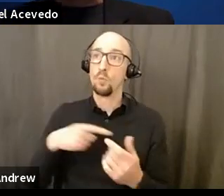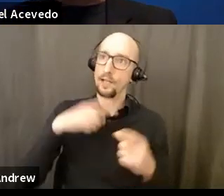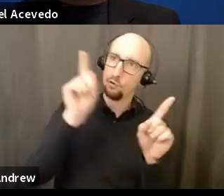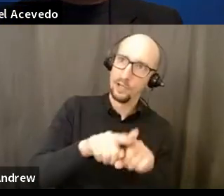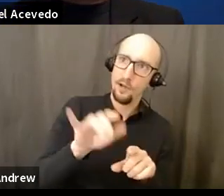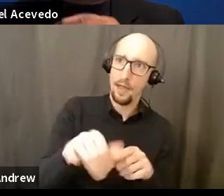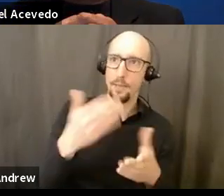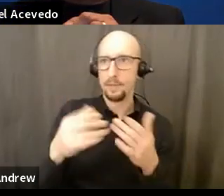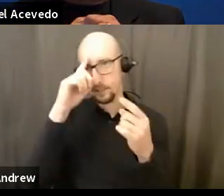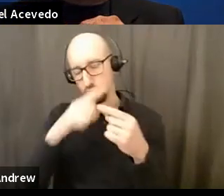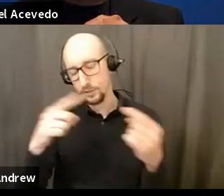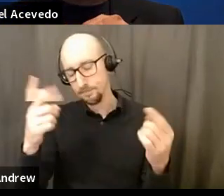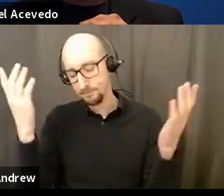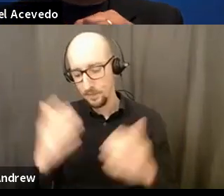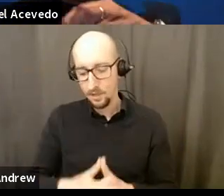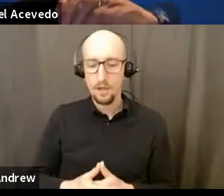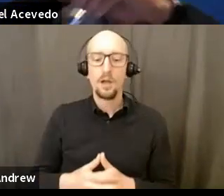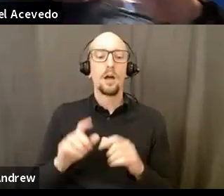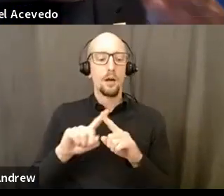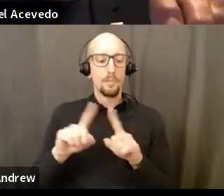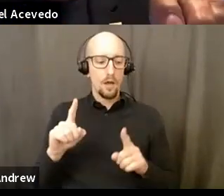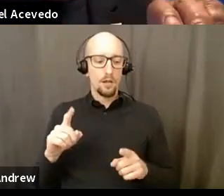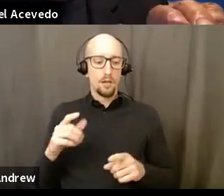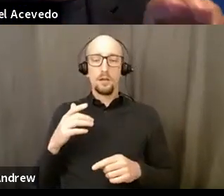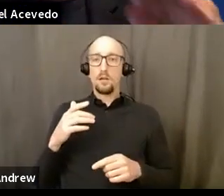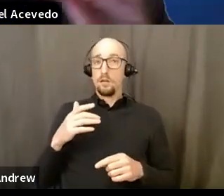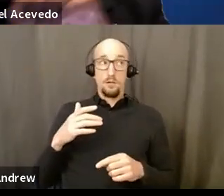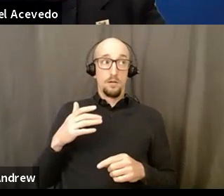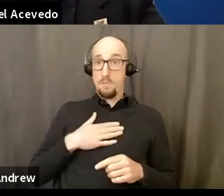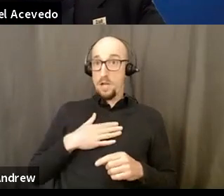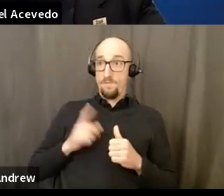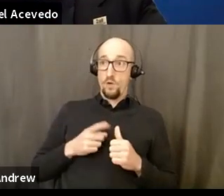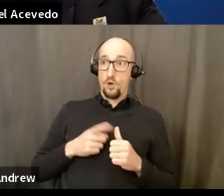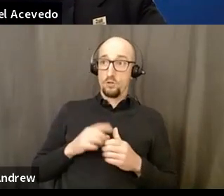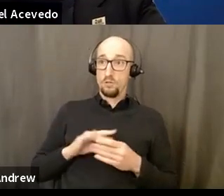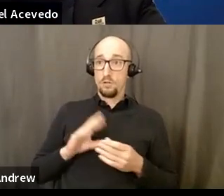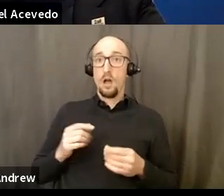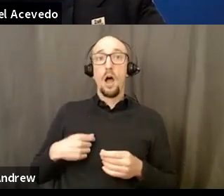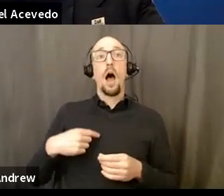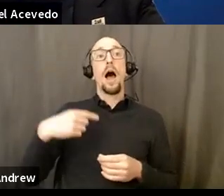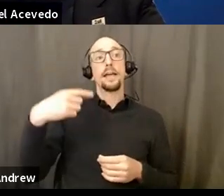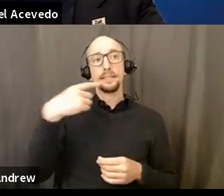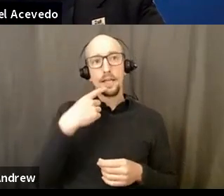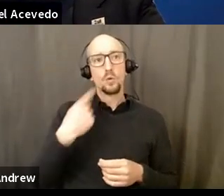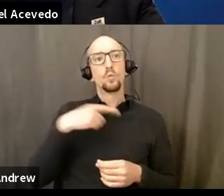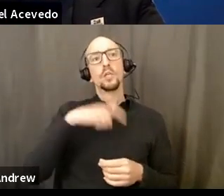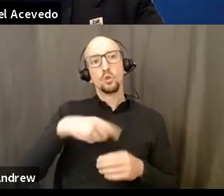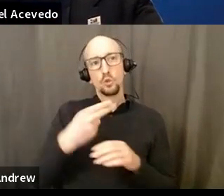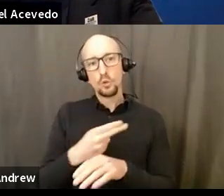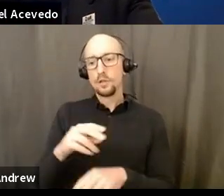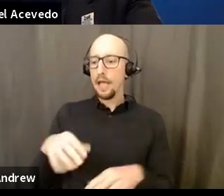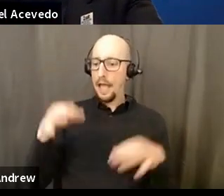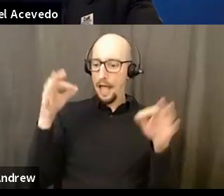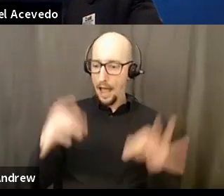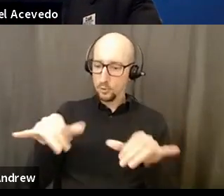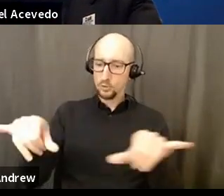on. But when I initially opened this, I said that we'd have an absolute score that would be graded. I have moved